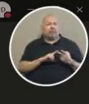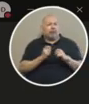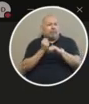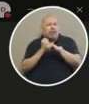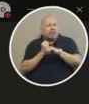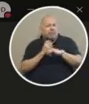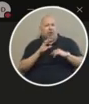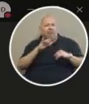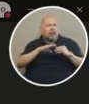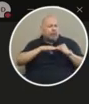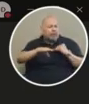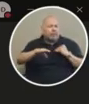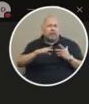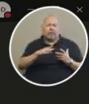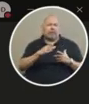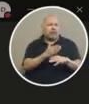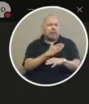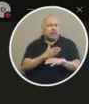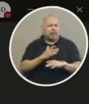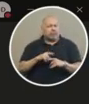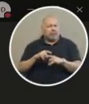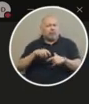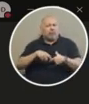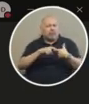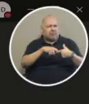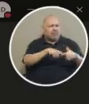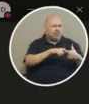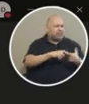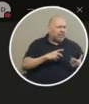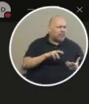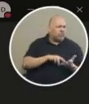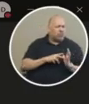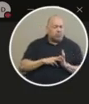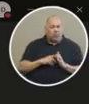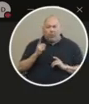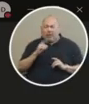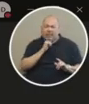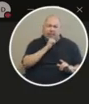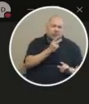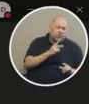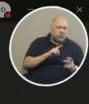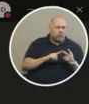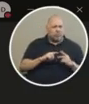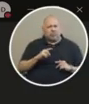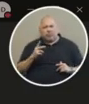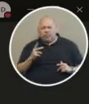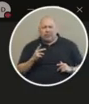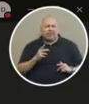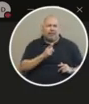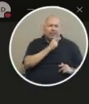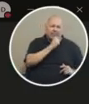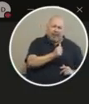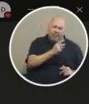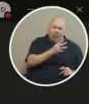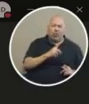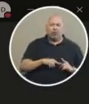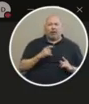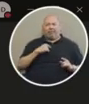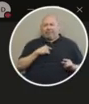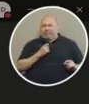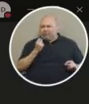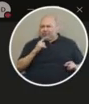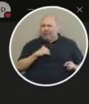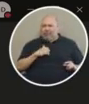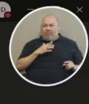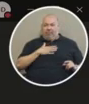whatever time? I mean, those are the things that I'm asking questions to understand, to try to get a sense, to